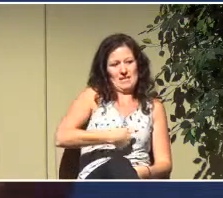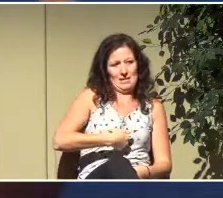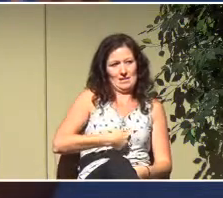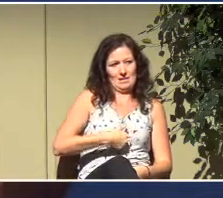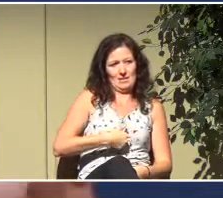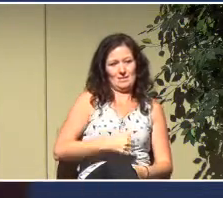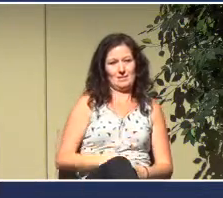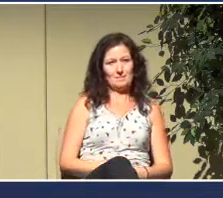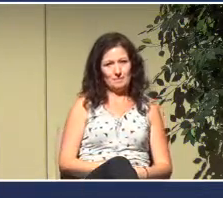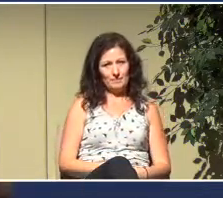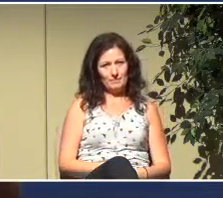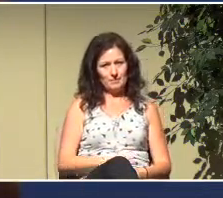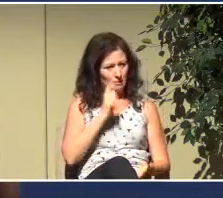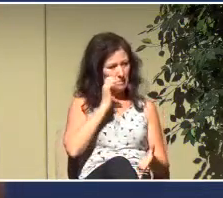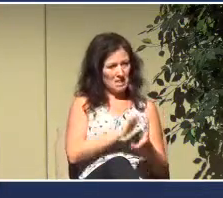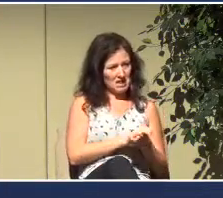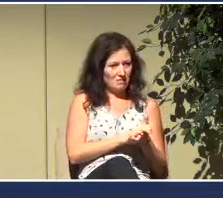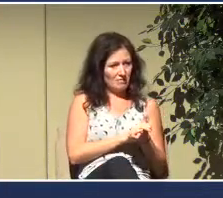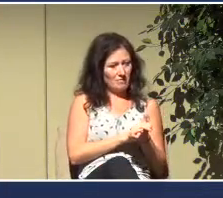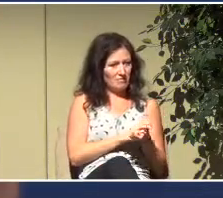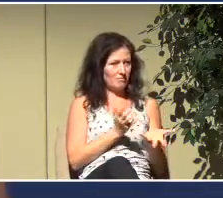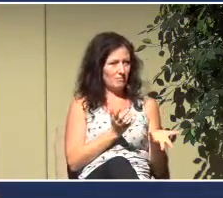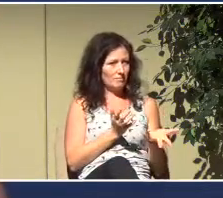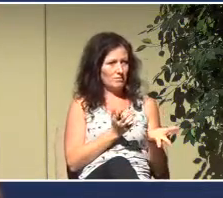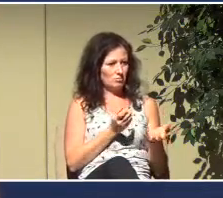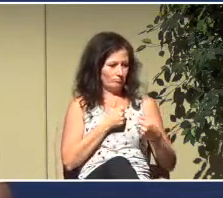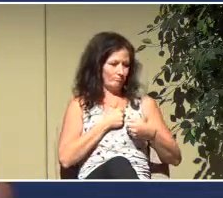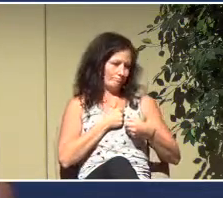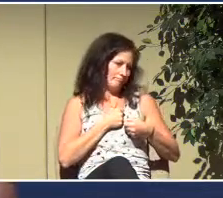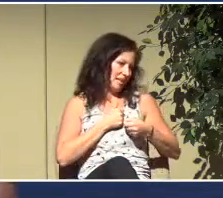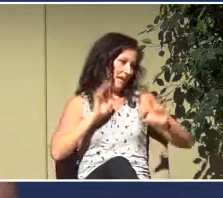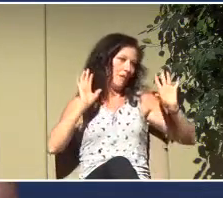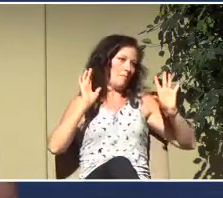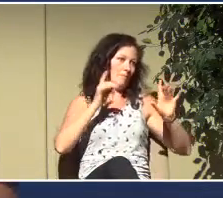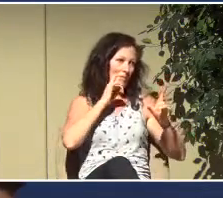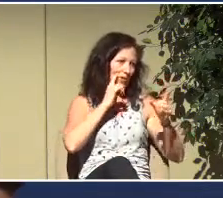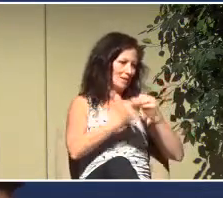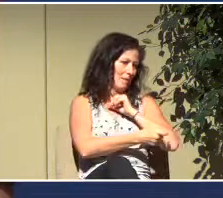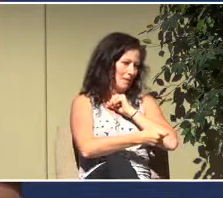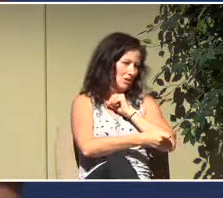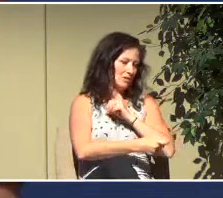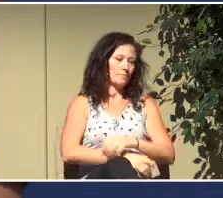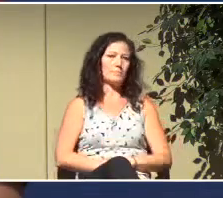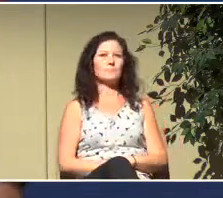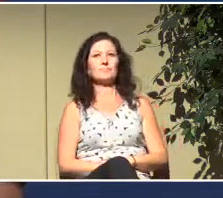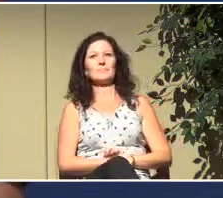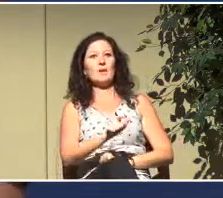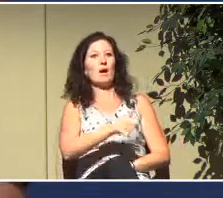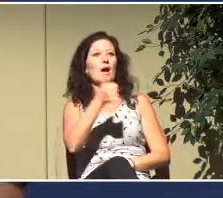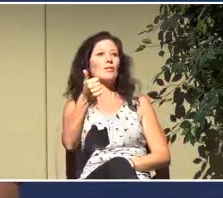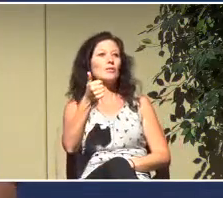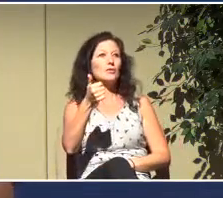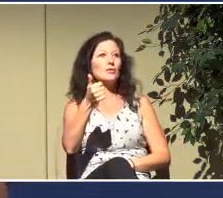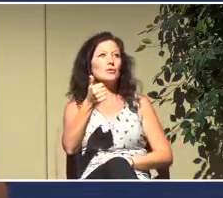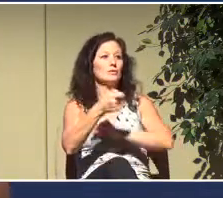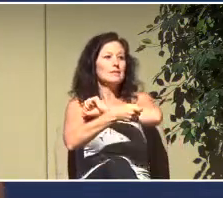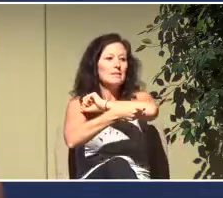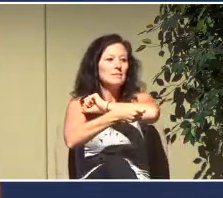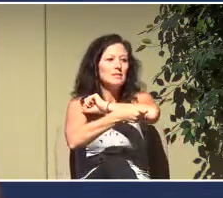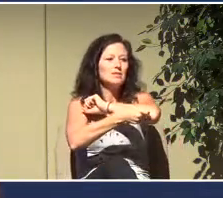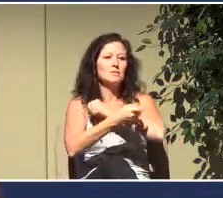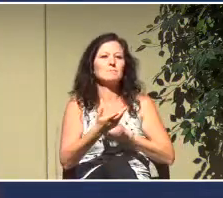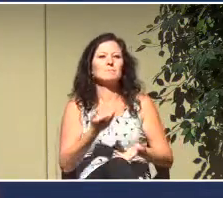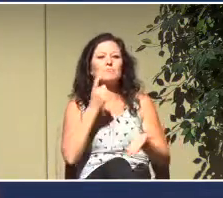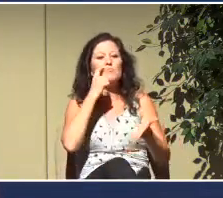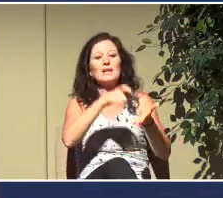that's what we believe, and so that's why we act that way. That's why we give in to temptation in that circumstance. Perhaps in other circumstances, we say we recognize